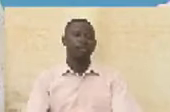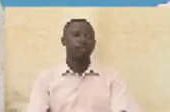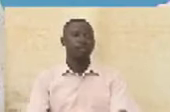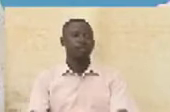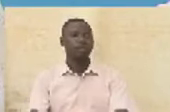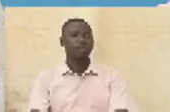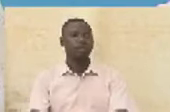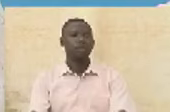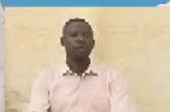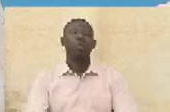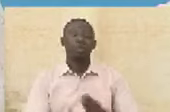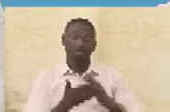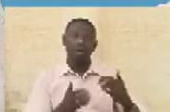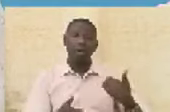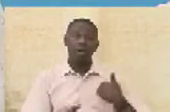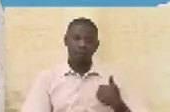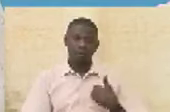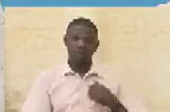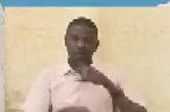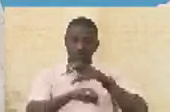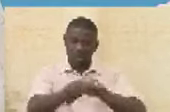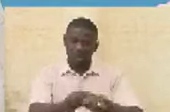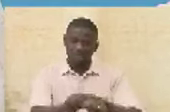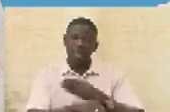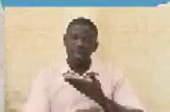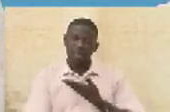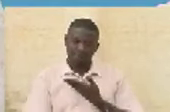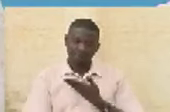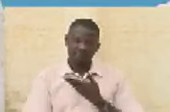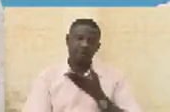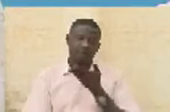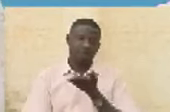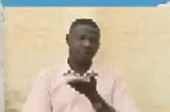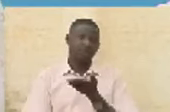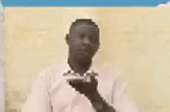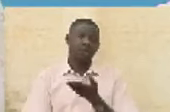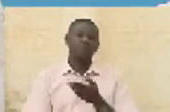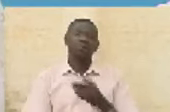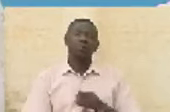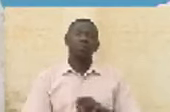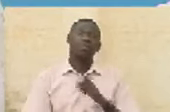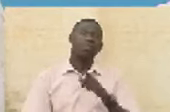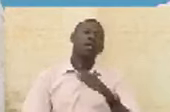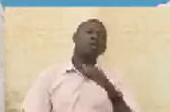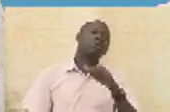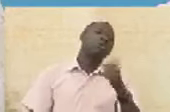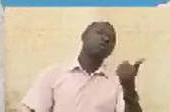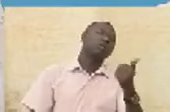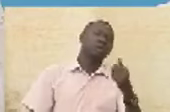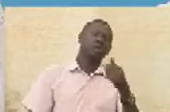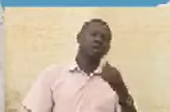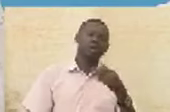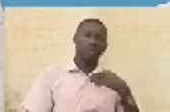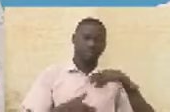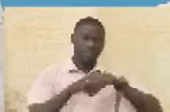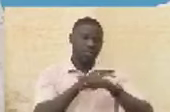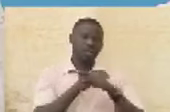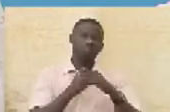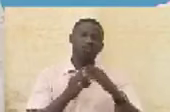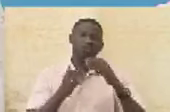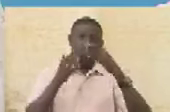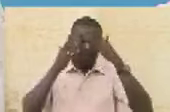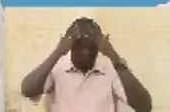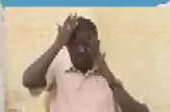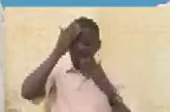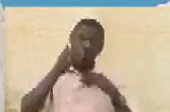Apart from the people captured, ninga bora mole menu muta, was there anyone else in that vehicle with you? Fumo